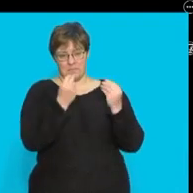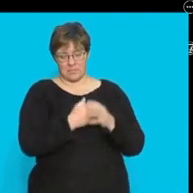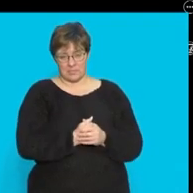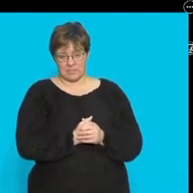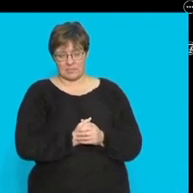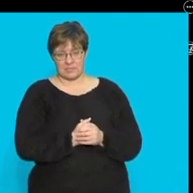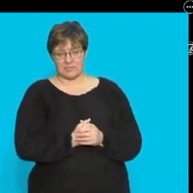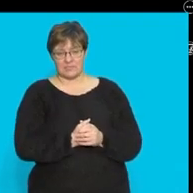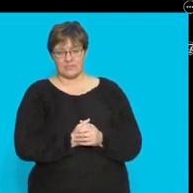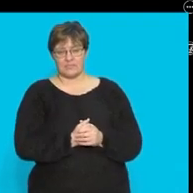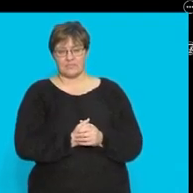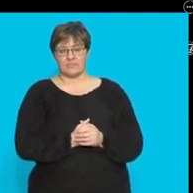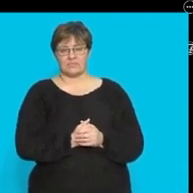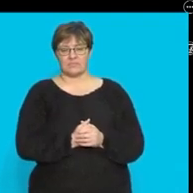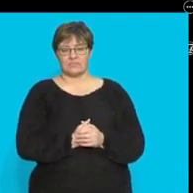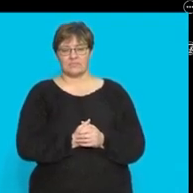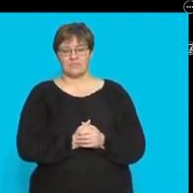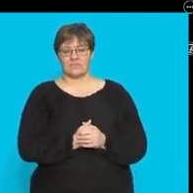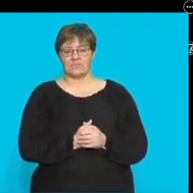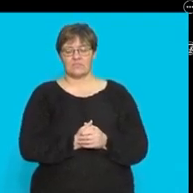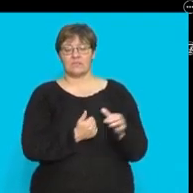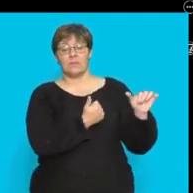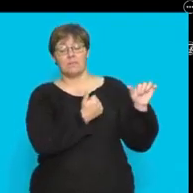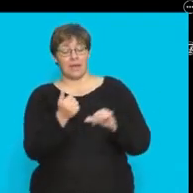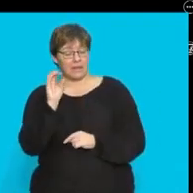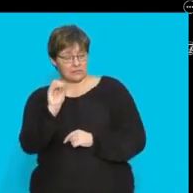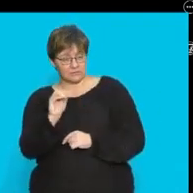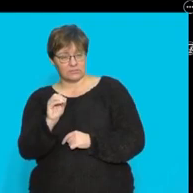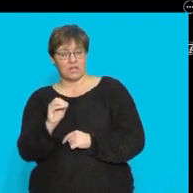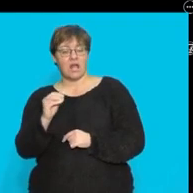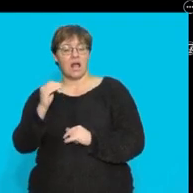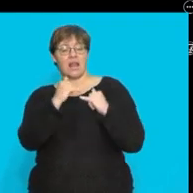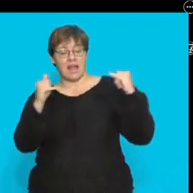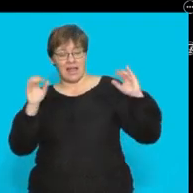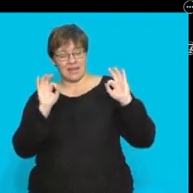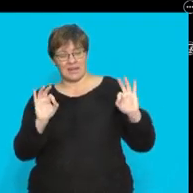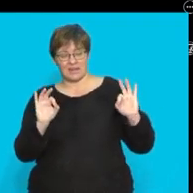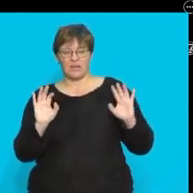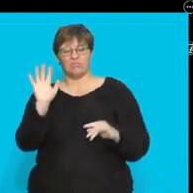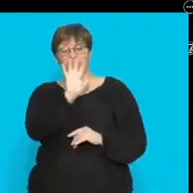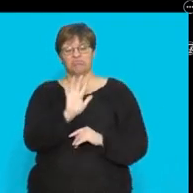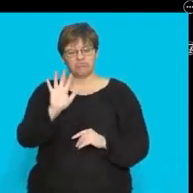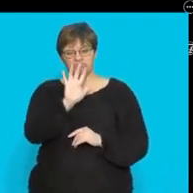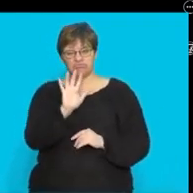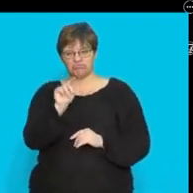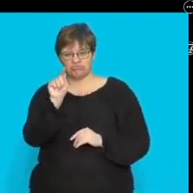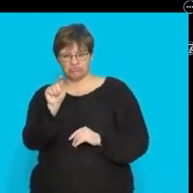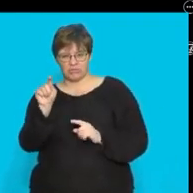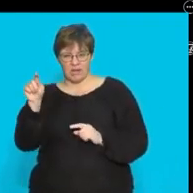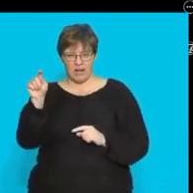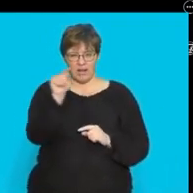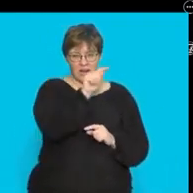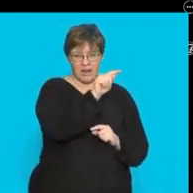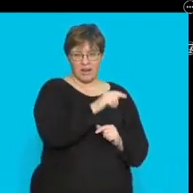So if I go back over here, all right, and I'm going to draw my line to approximately over here. So you've got to